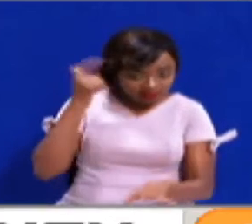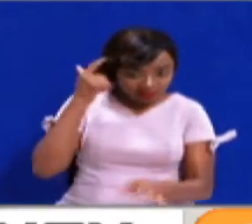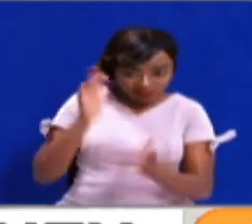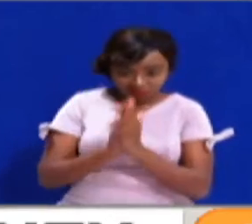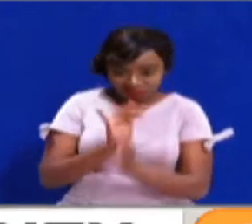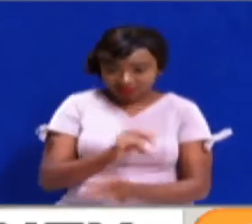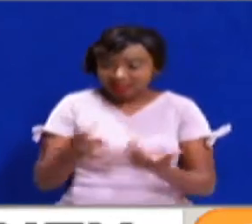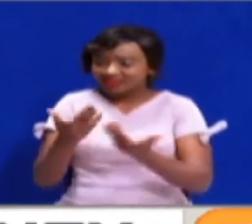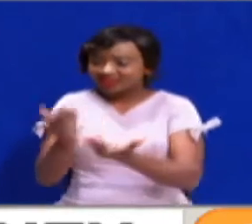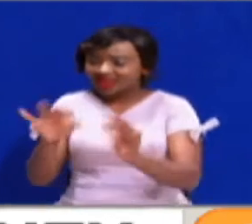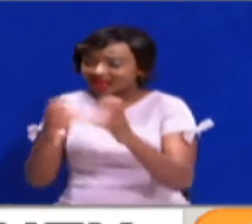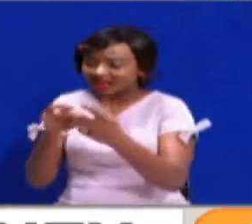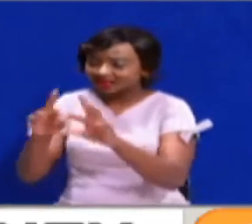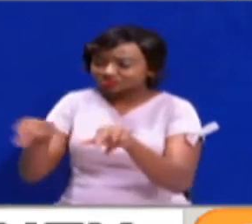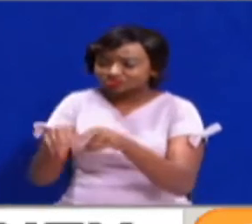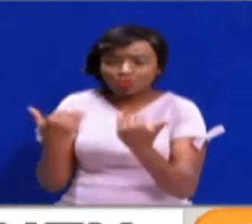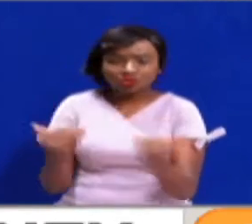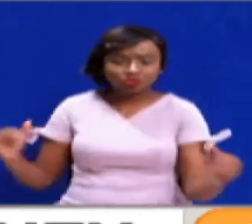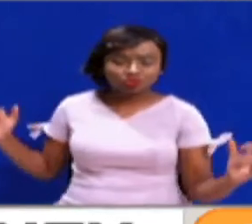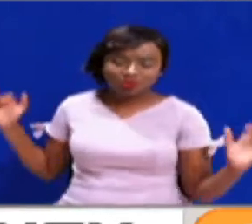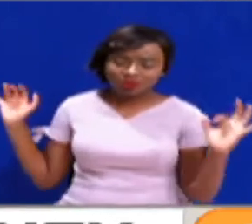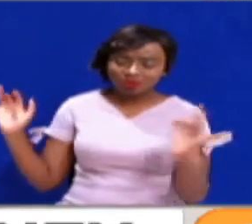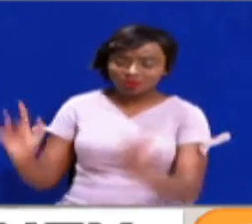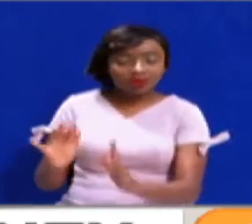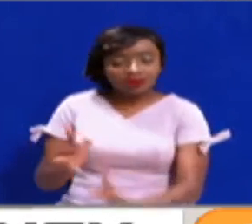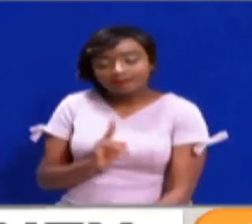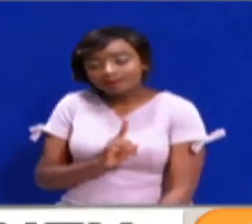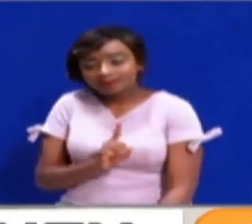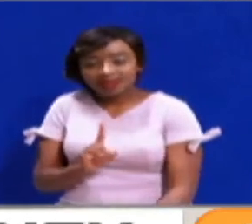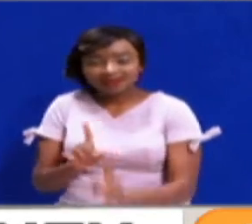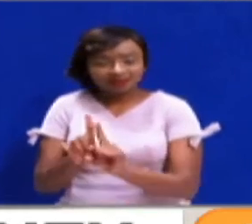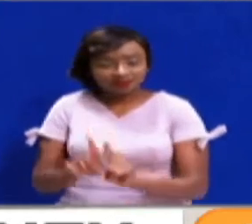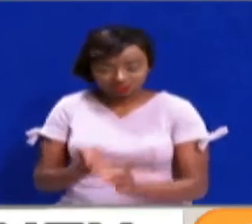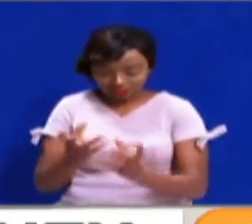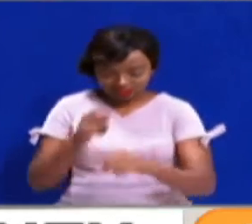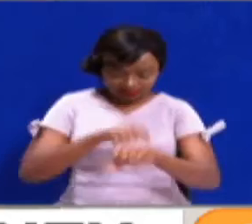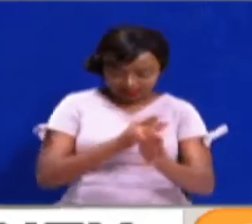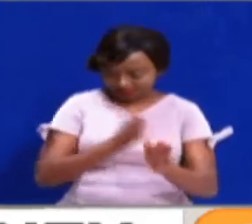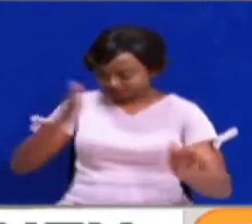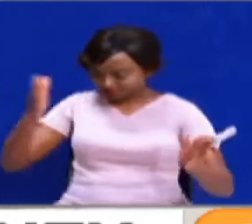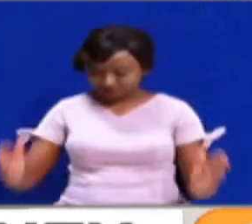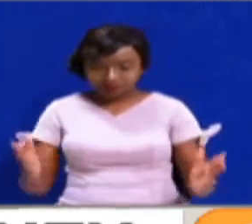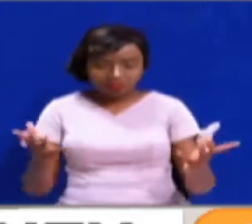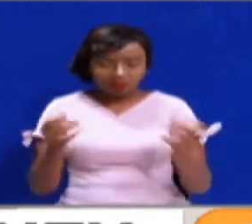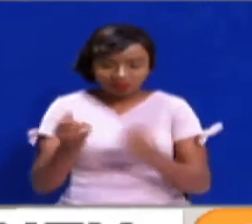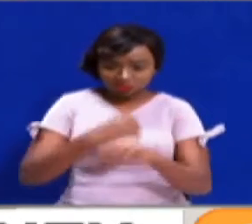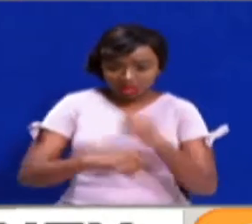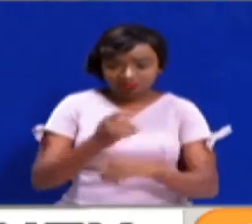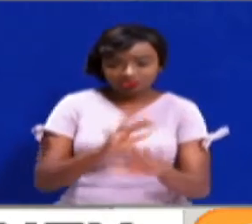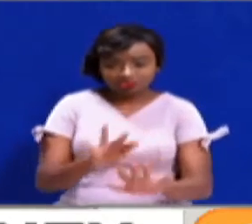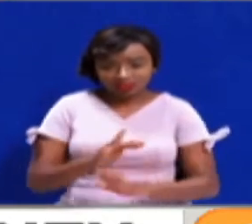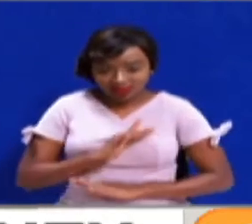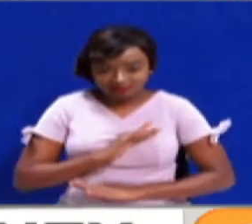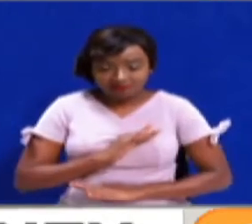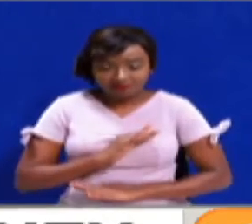know, congestions in the classrooms. But there is this amount of time and period we have to do something about